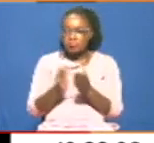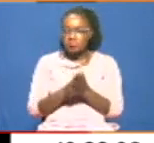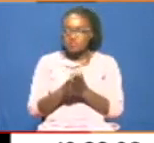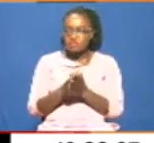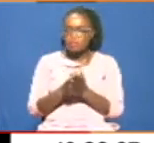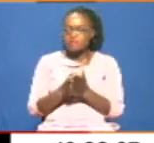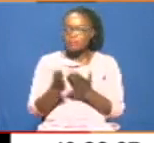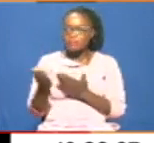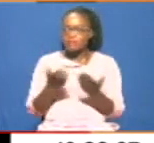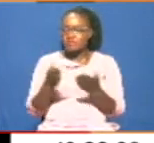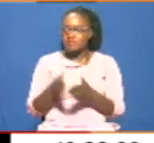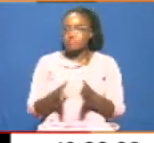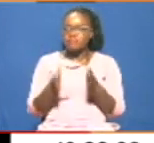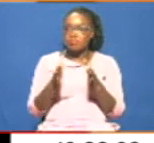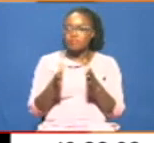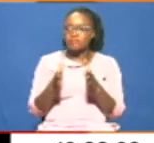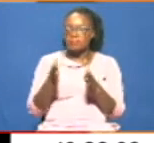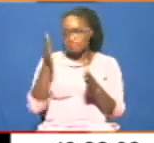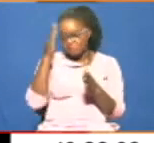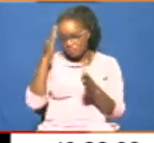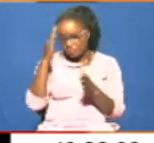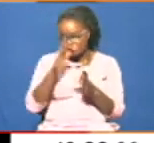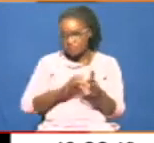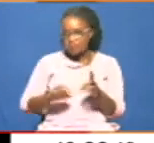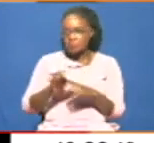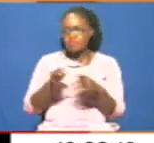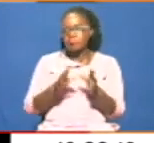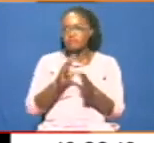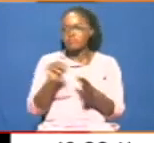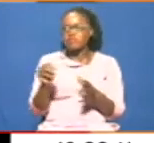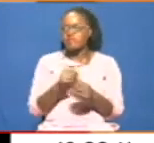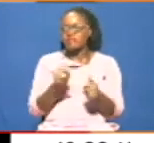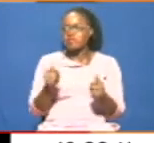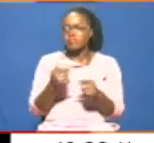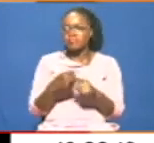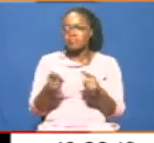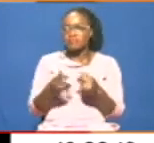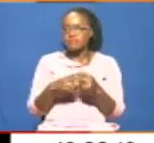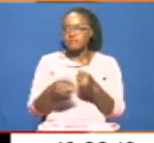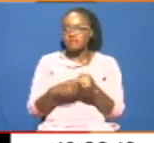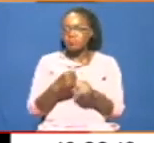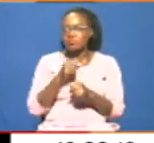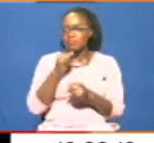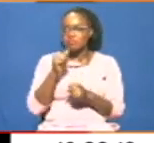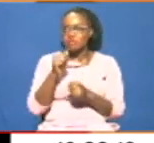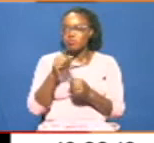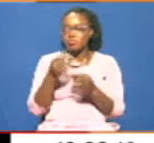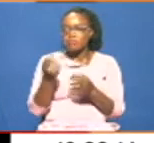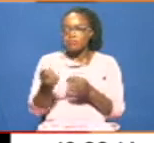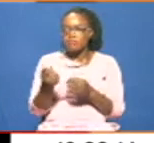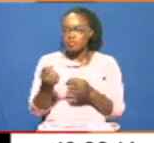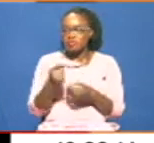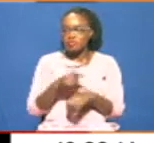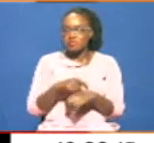models, knowing that the environment allows them. Yeah, but 7 years is not a little length of time if you think of